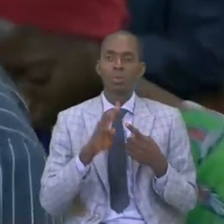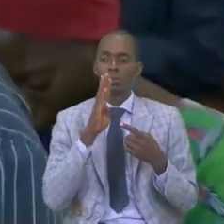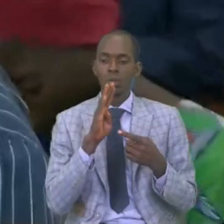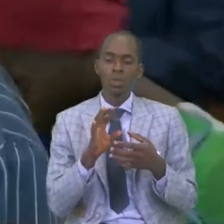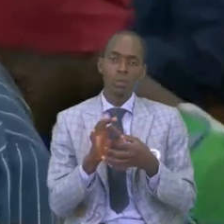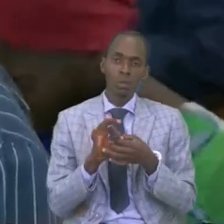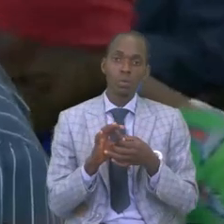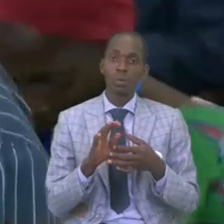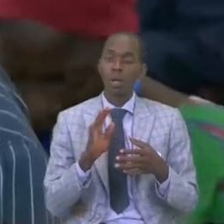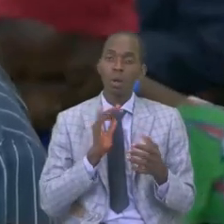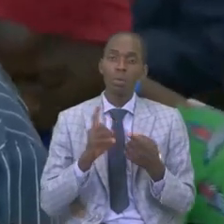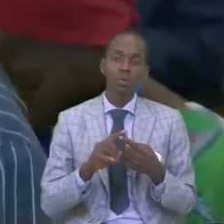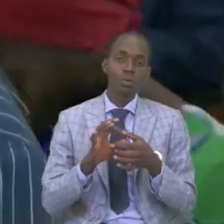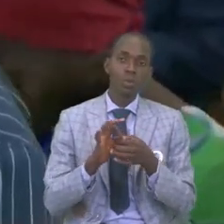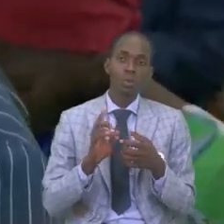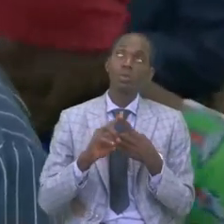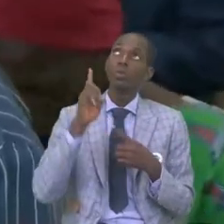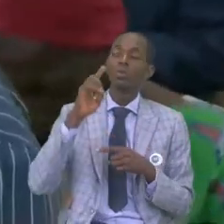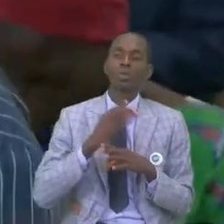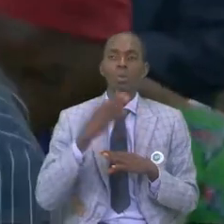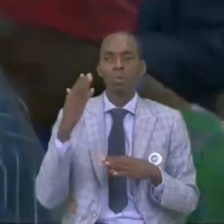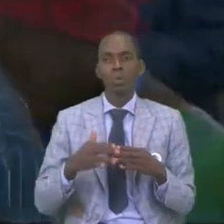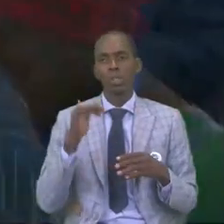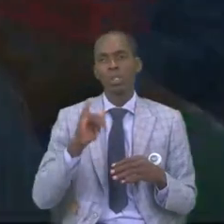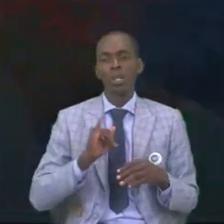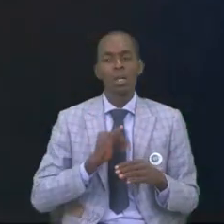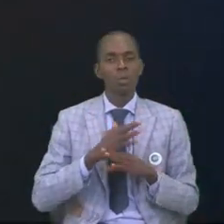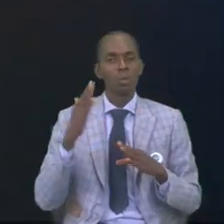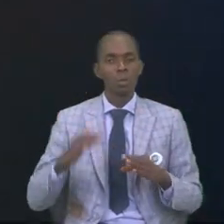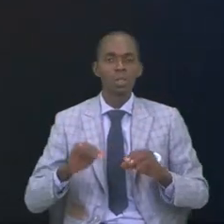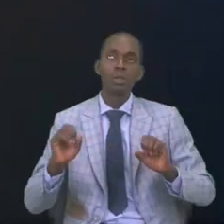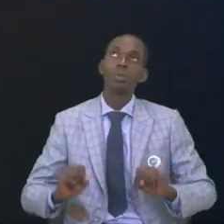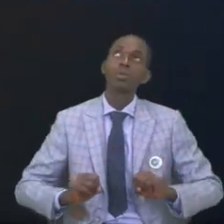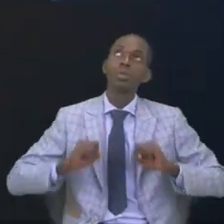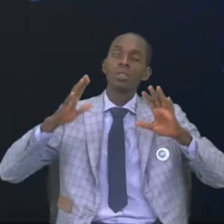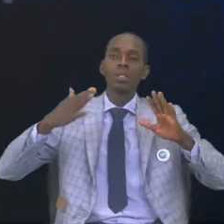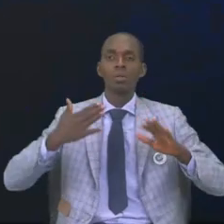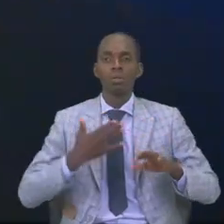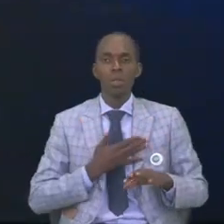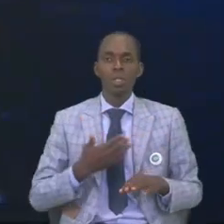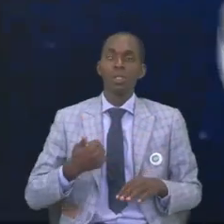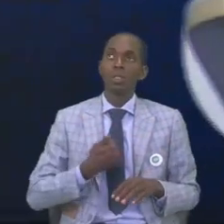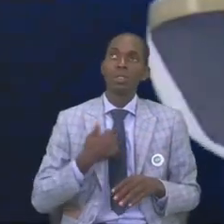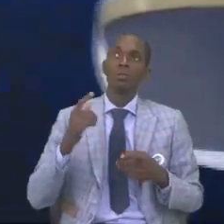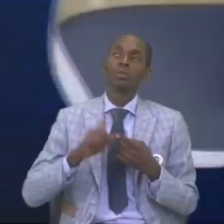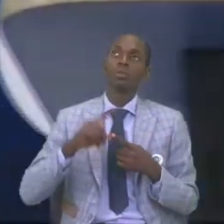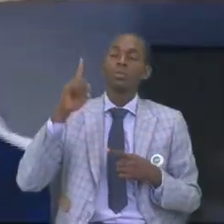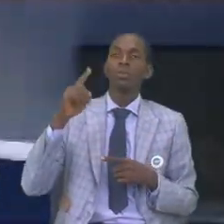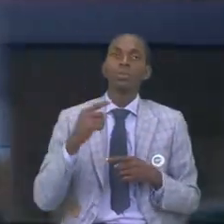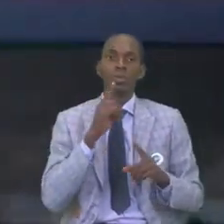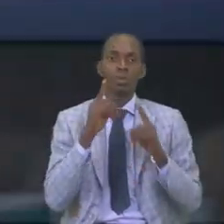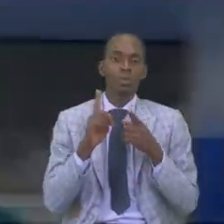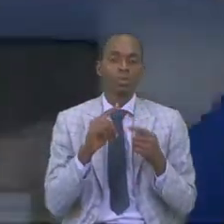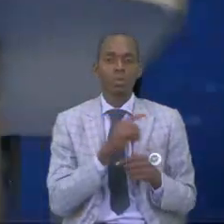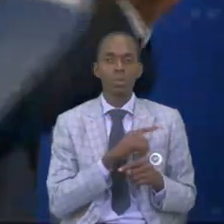I absolutely, absolutely surrender myself and submit myself unto you.